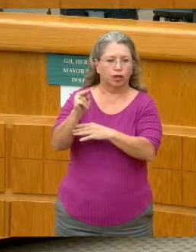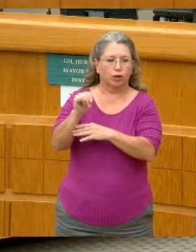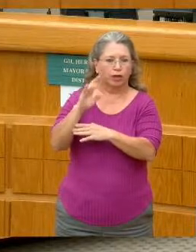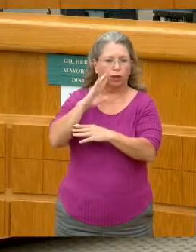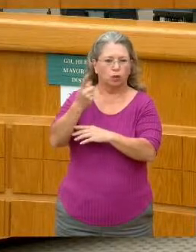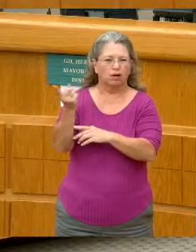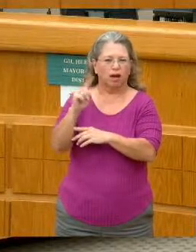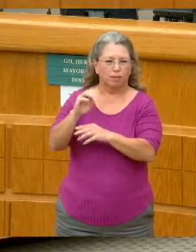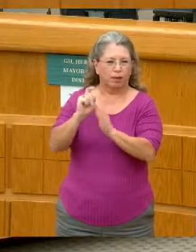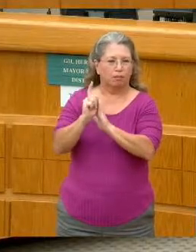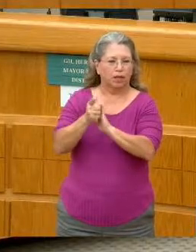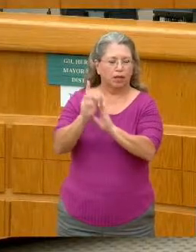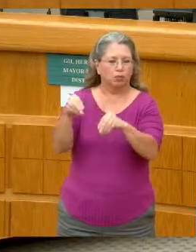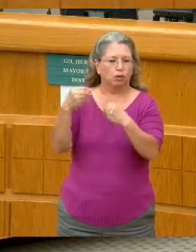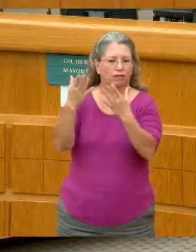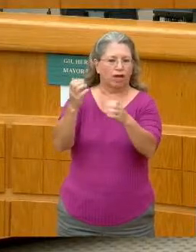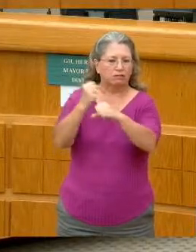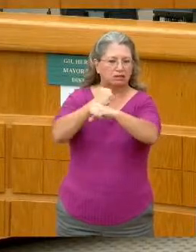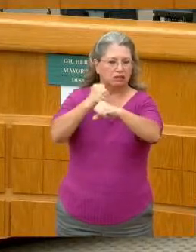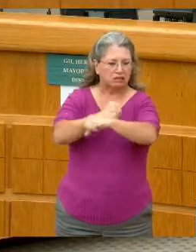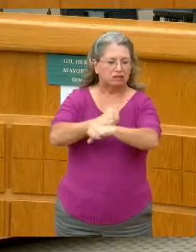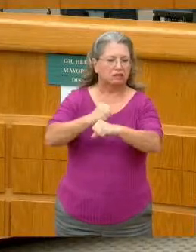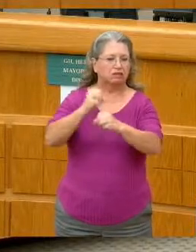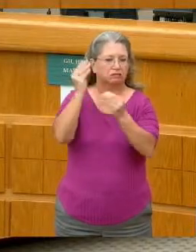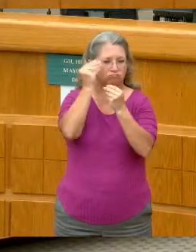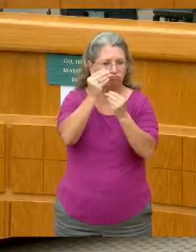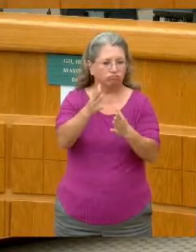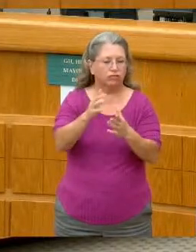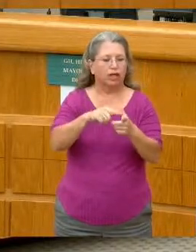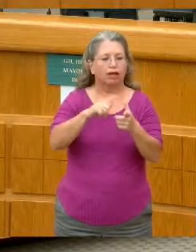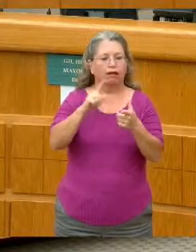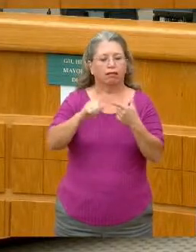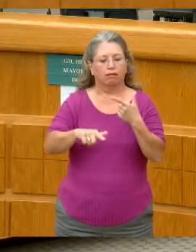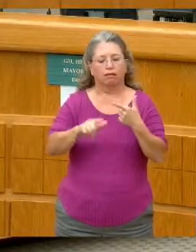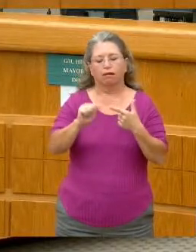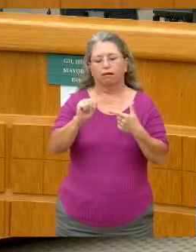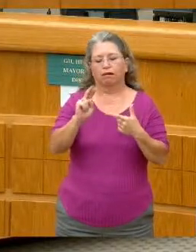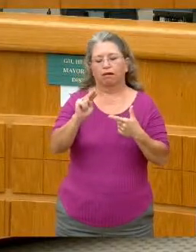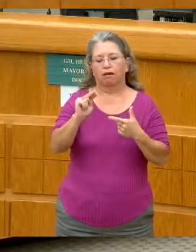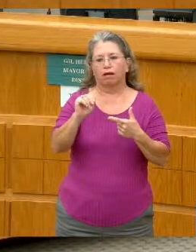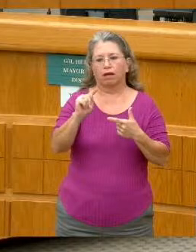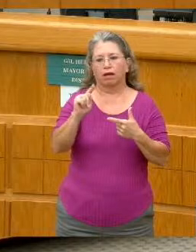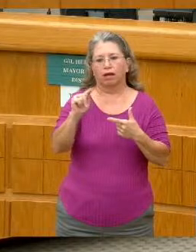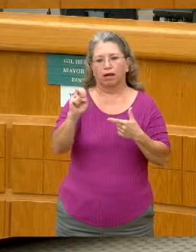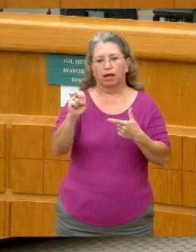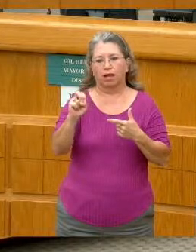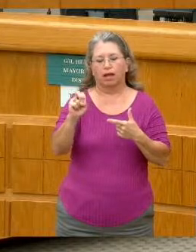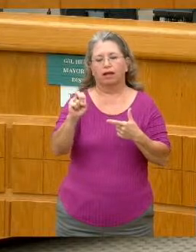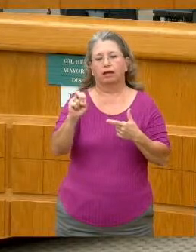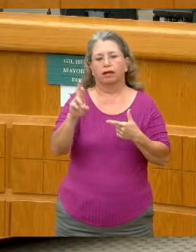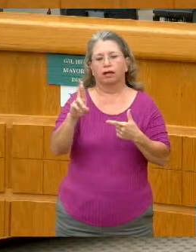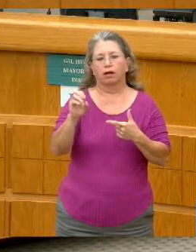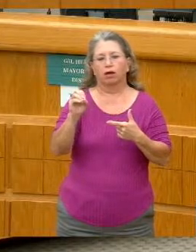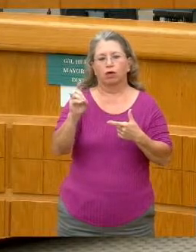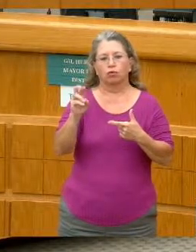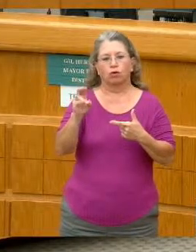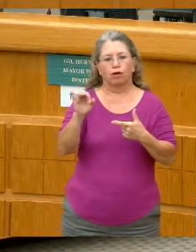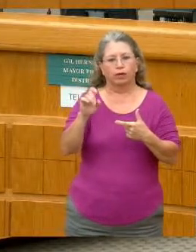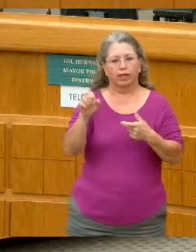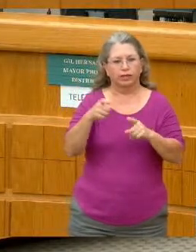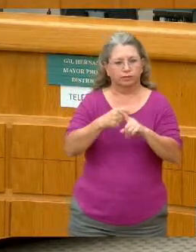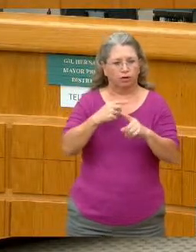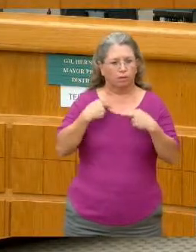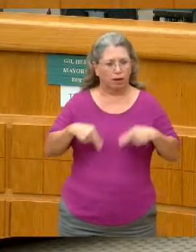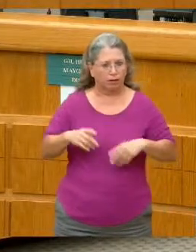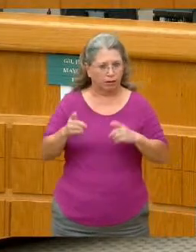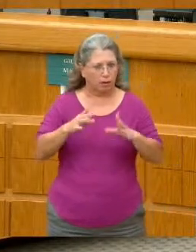data for today, and then Annette Rodriguez from the Health District will be here, and the judge will either be here live or on video, one